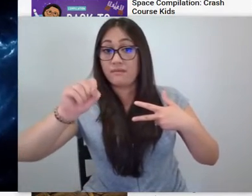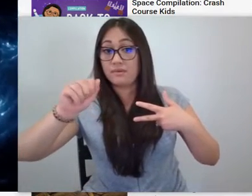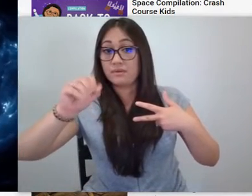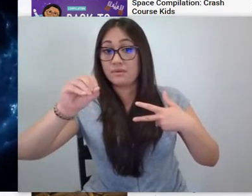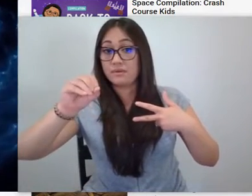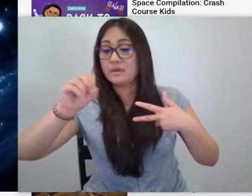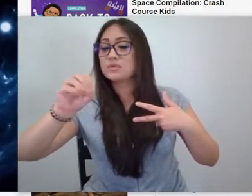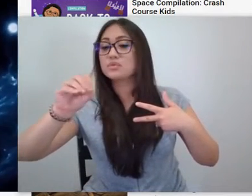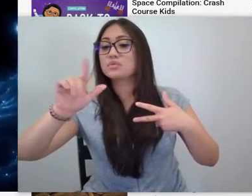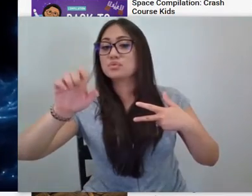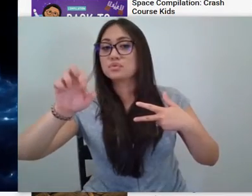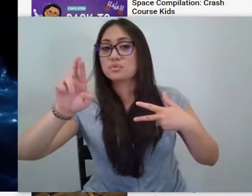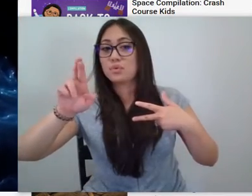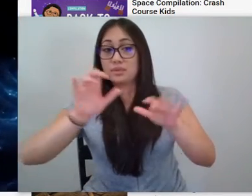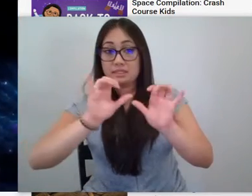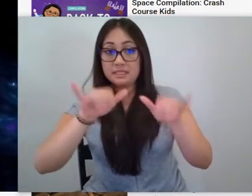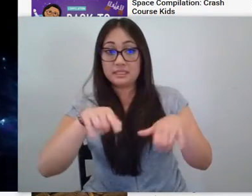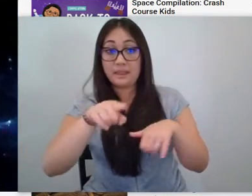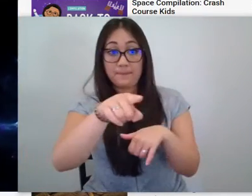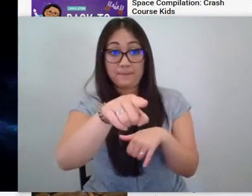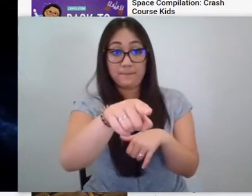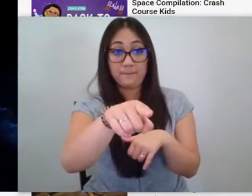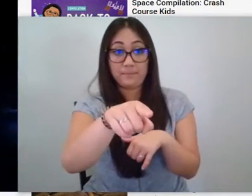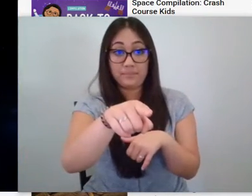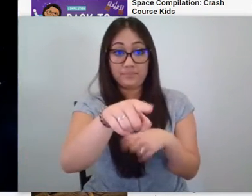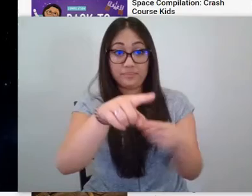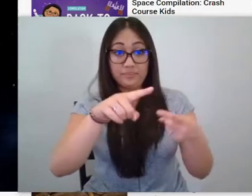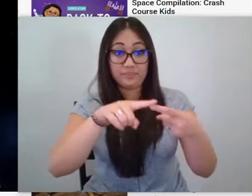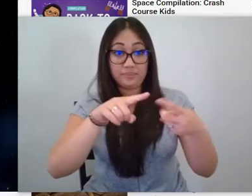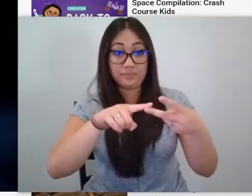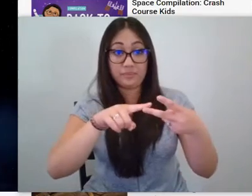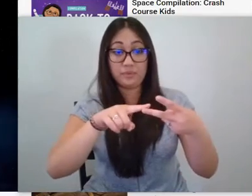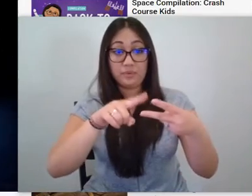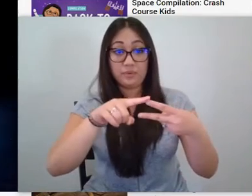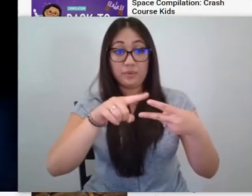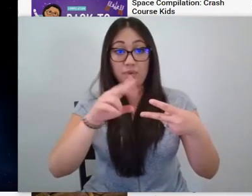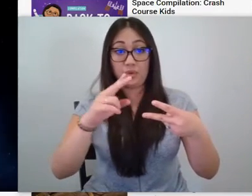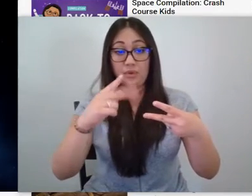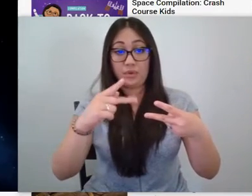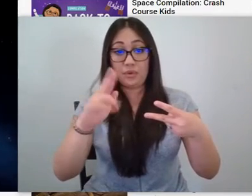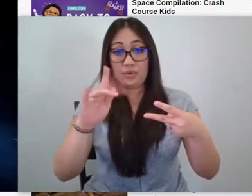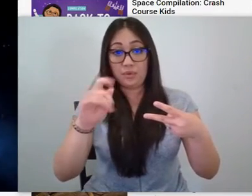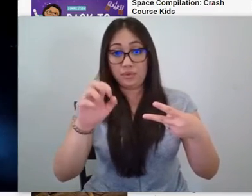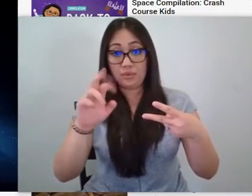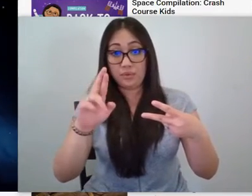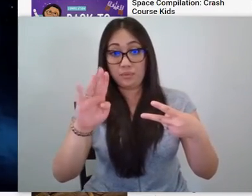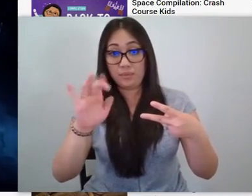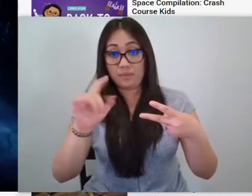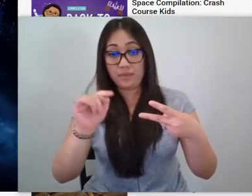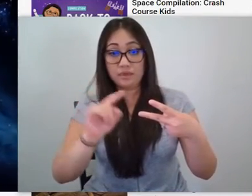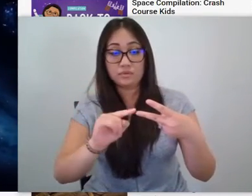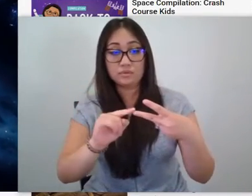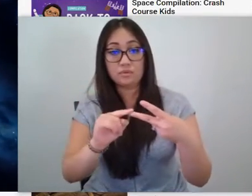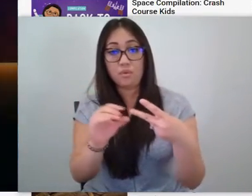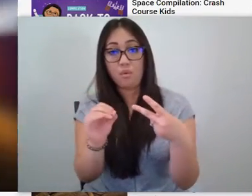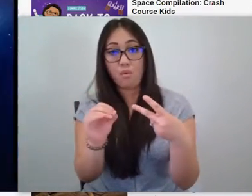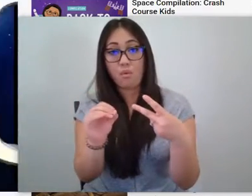beyond the orbit of Neptune, or the Oort cloud, located beyond the outer boundary of the solar system.